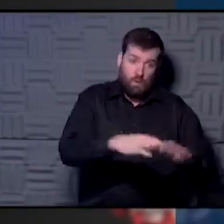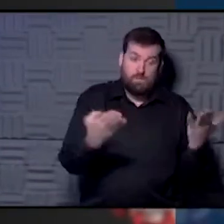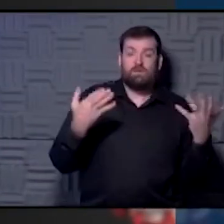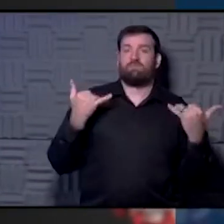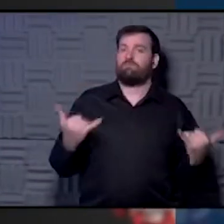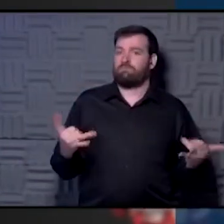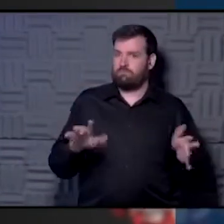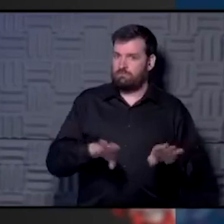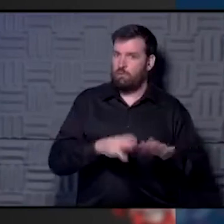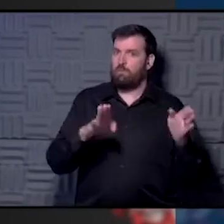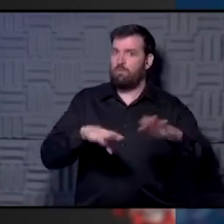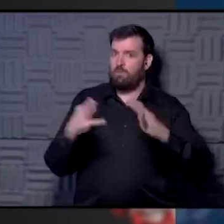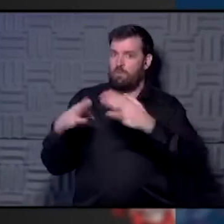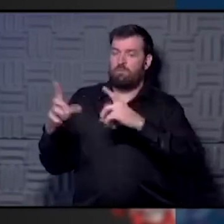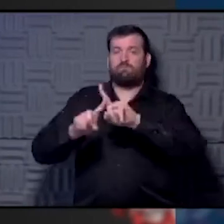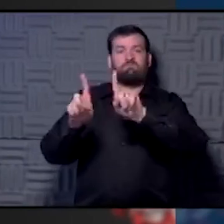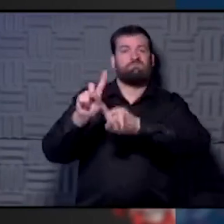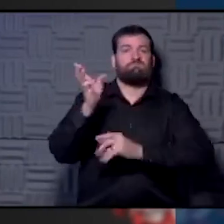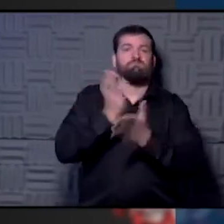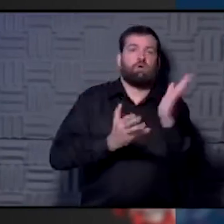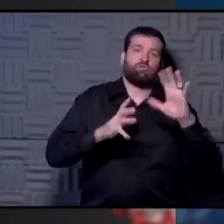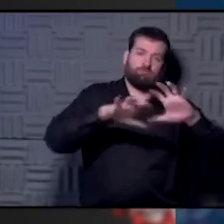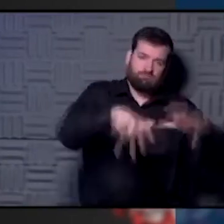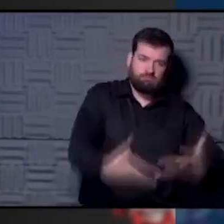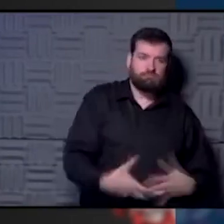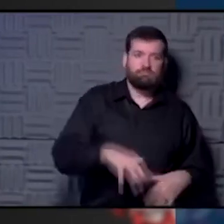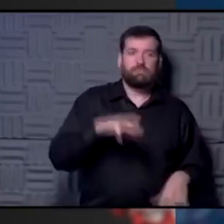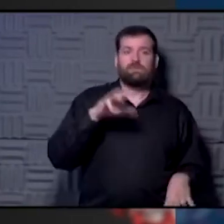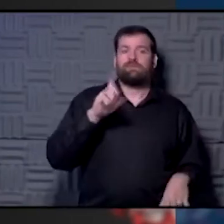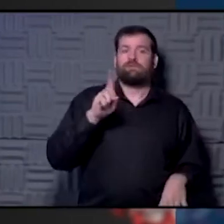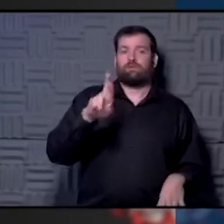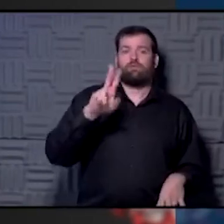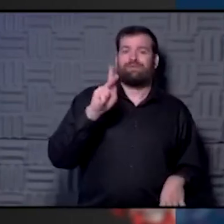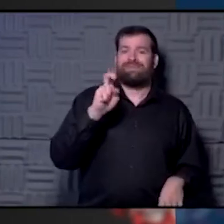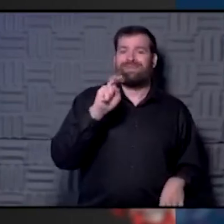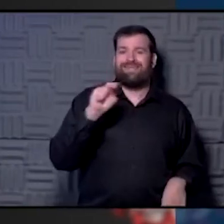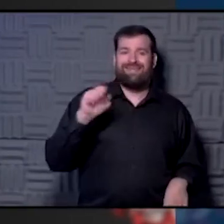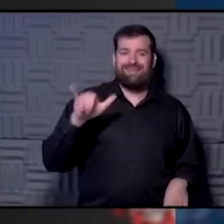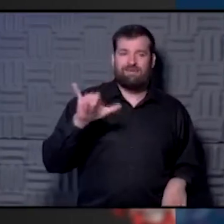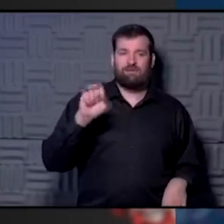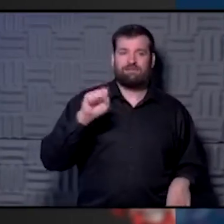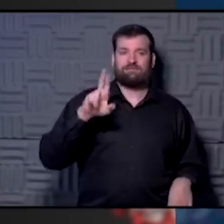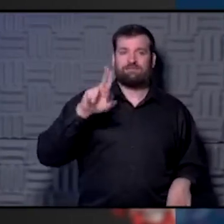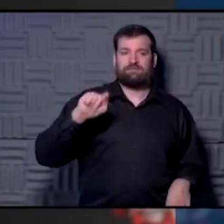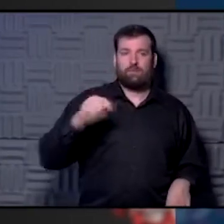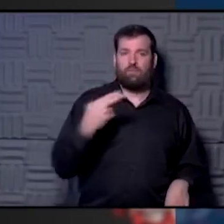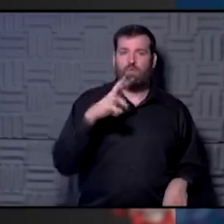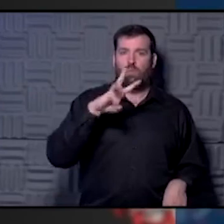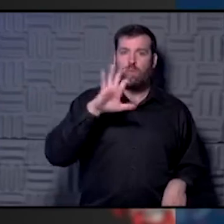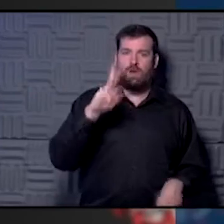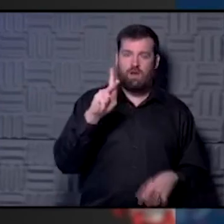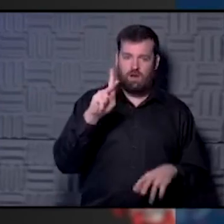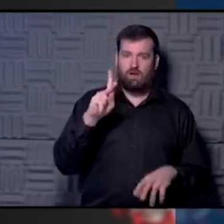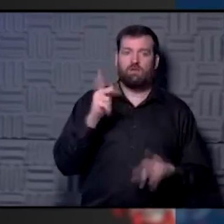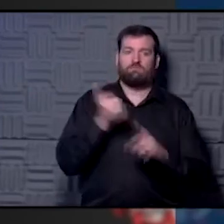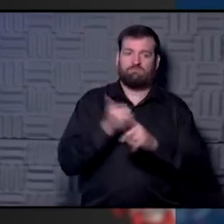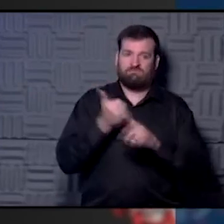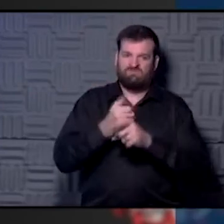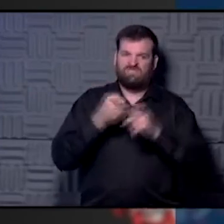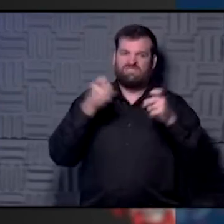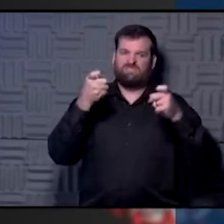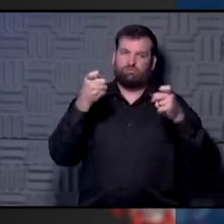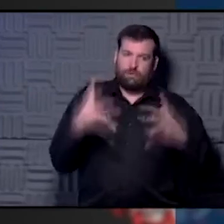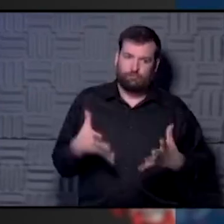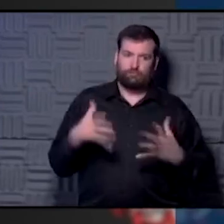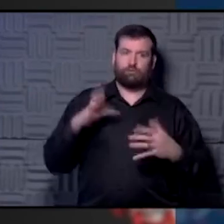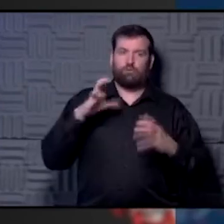underway now, as well as different parts of society. Dr. Kenny Southwick, who's the Executive Director, Cooperating School Districts of Greater Kansas City,